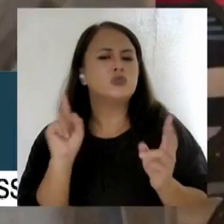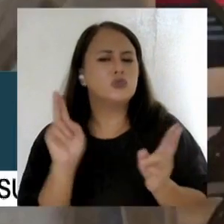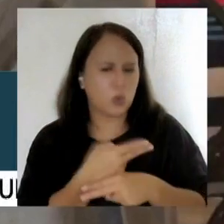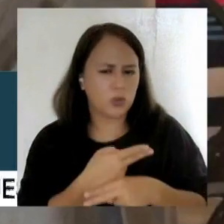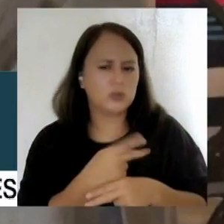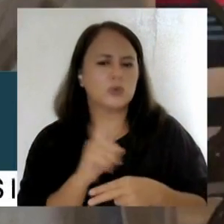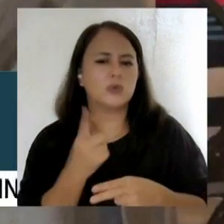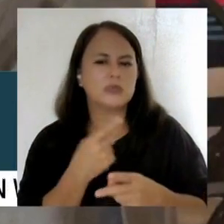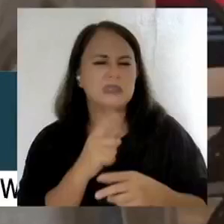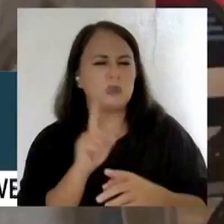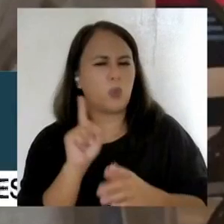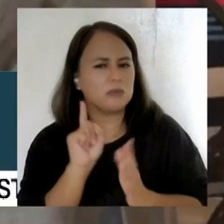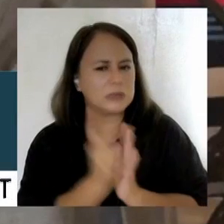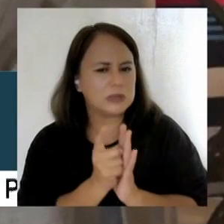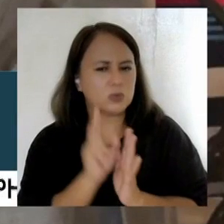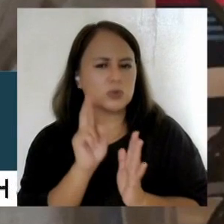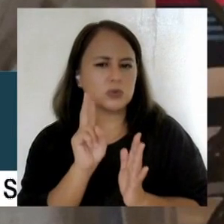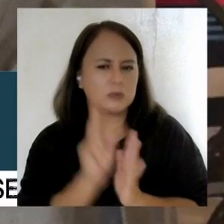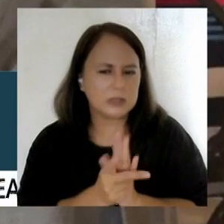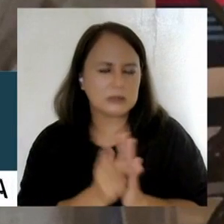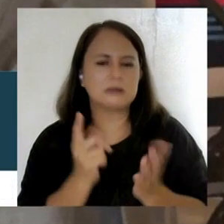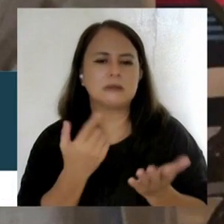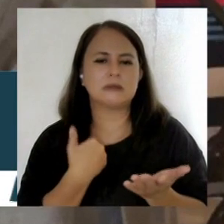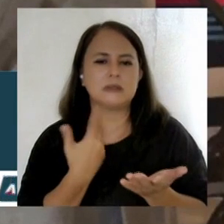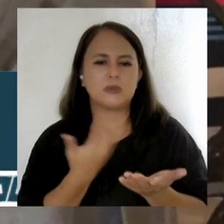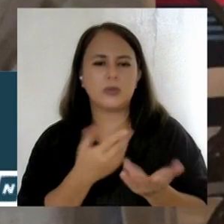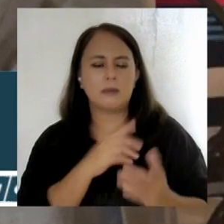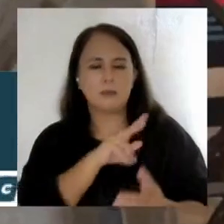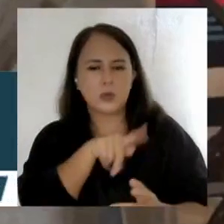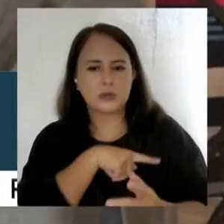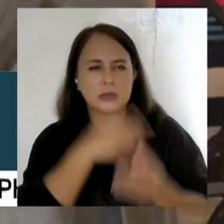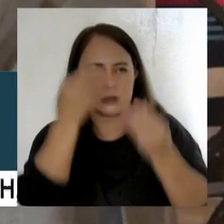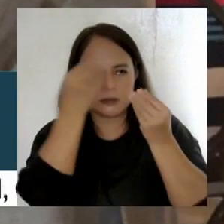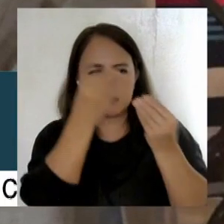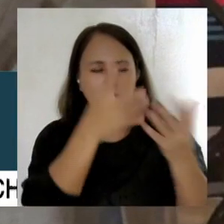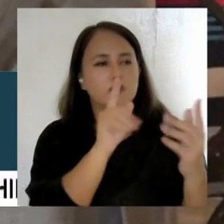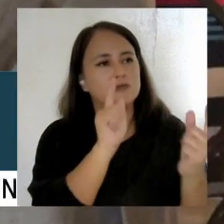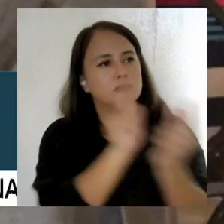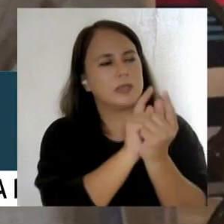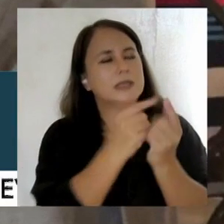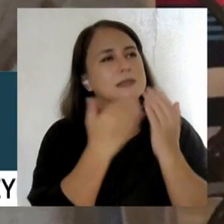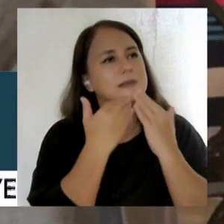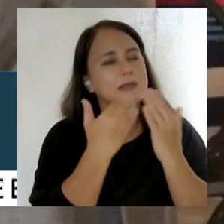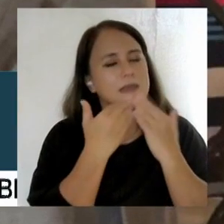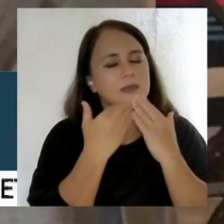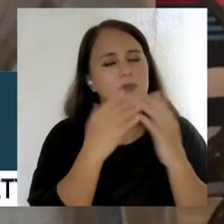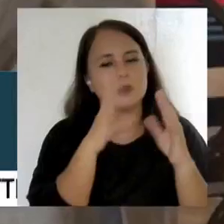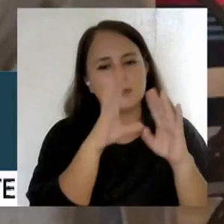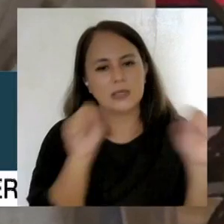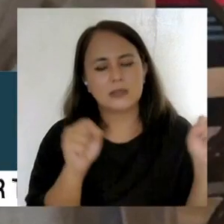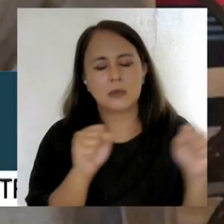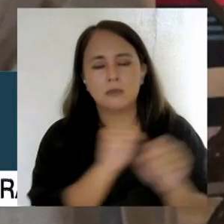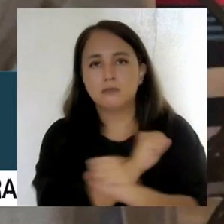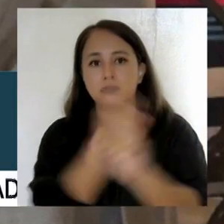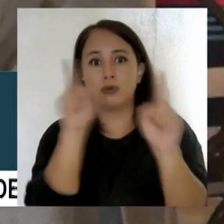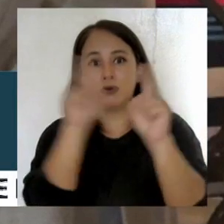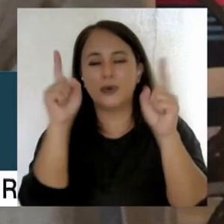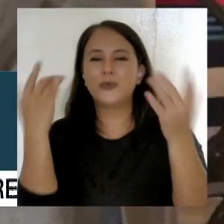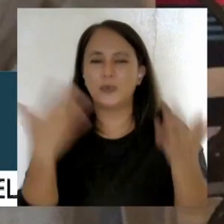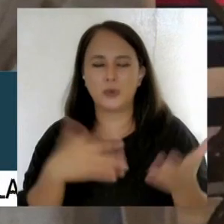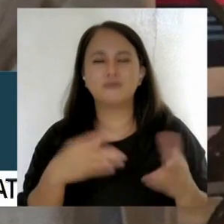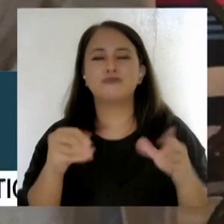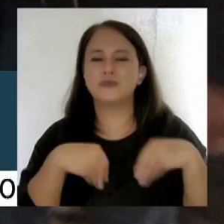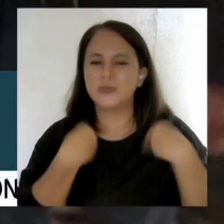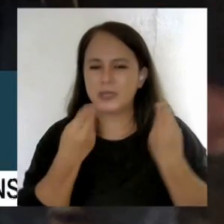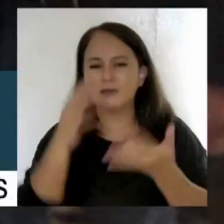time, so that all of us can personally extend our thanks. Mm-hmm. And lo and behold, we were given a schedule to